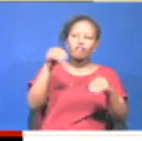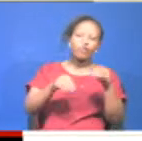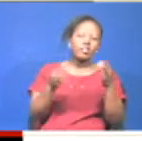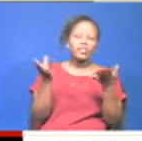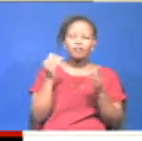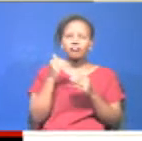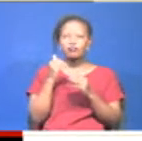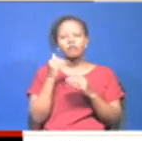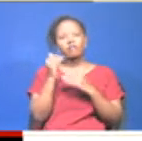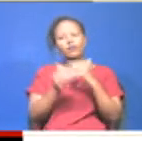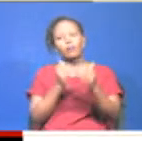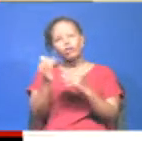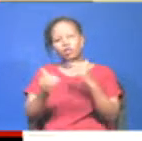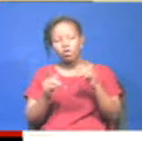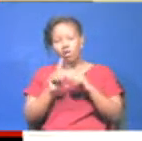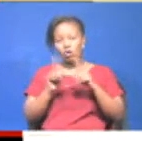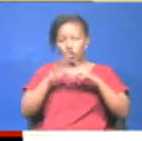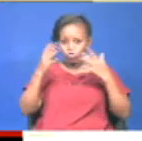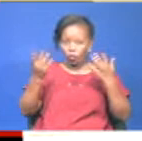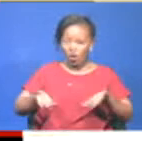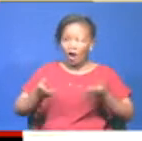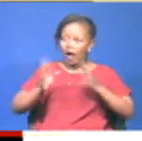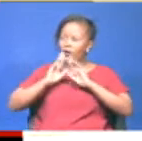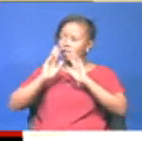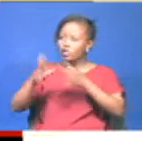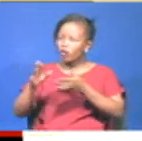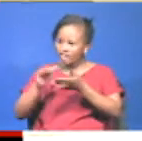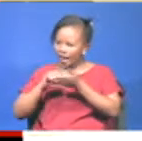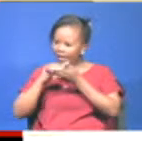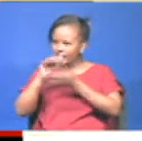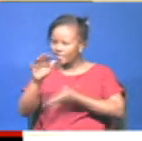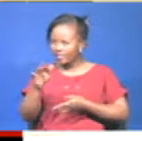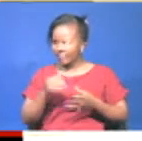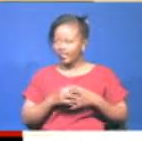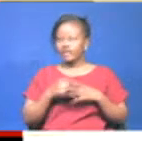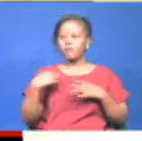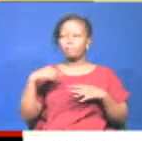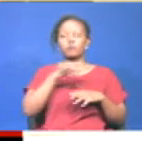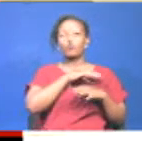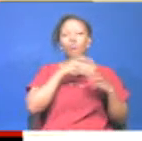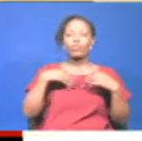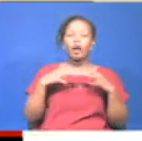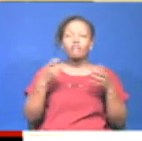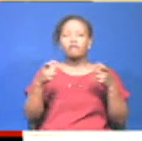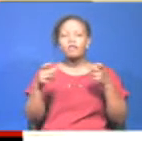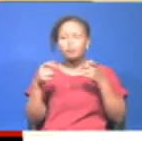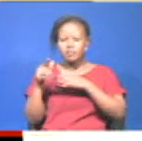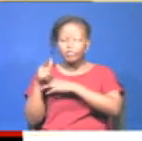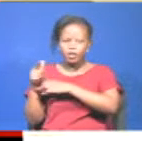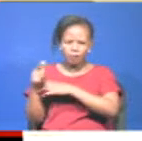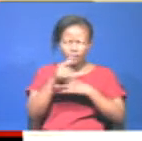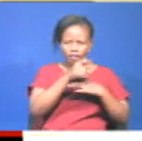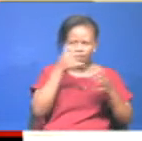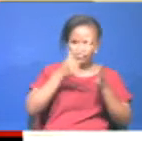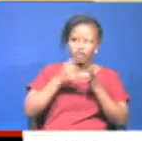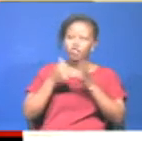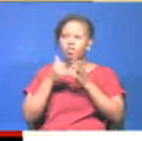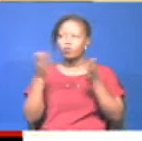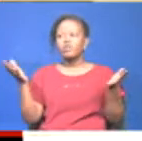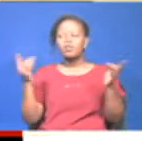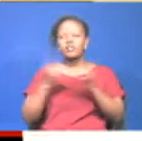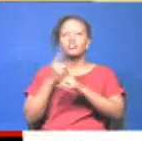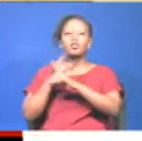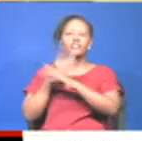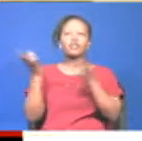how results are transmitted. Where we have a full-scale media monitoring, including in six vernacular languages on the